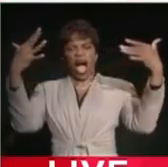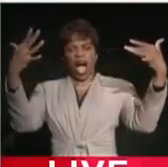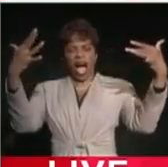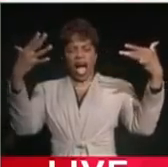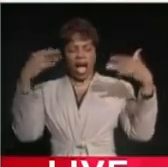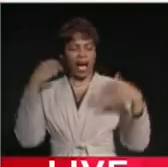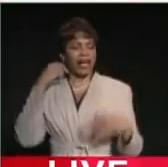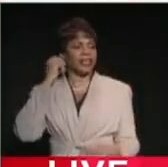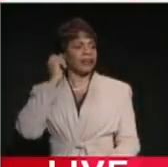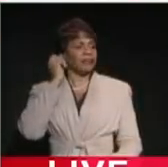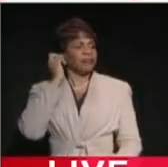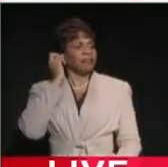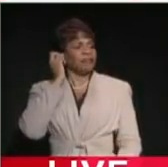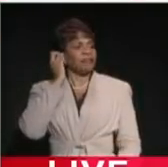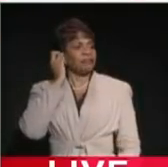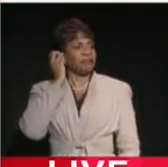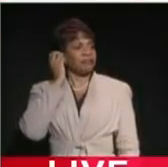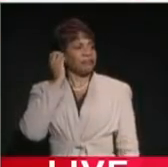right.